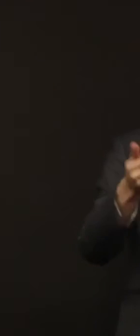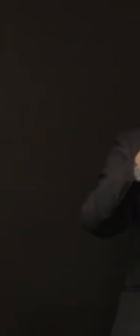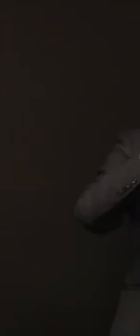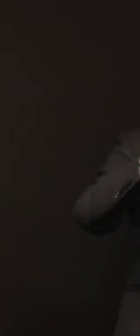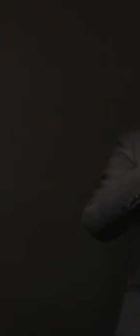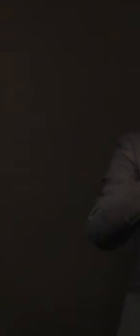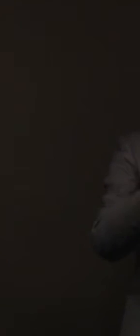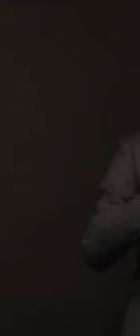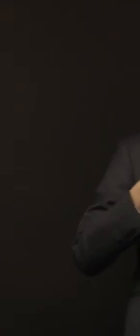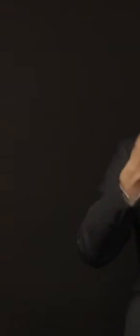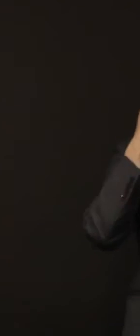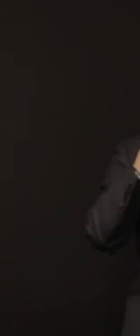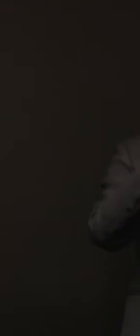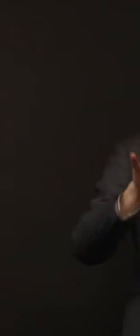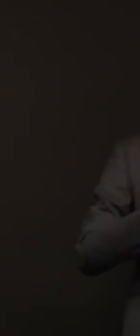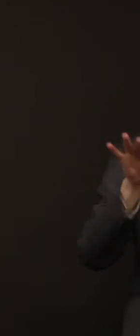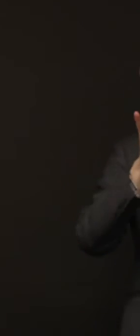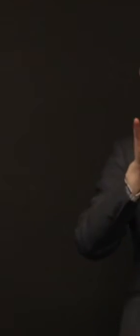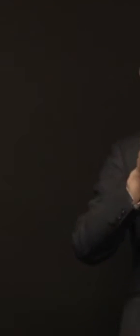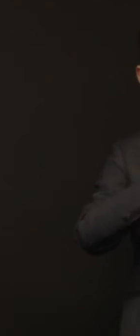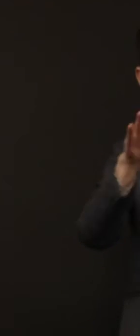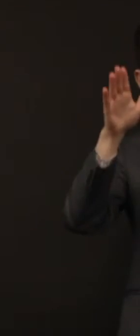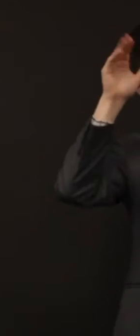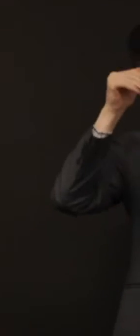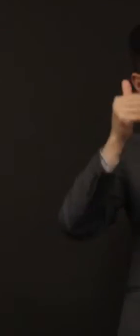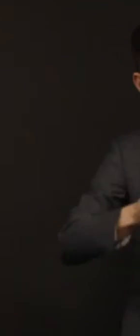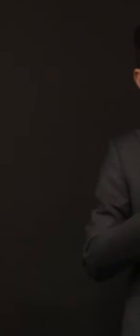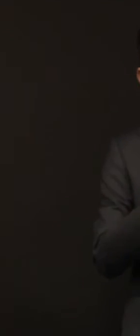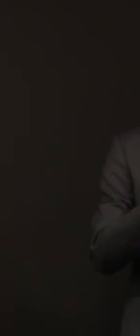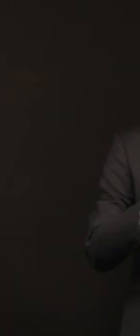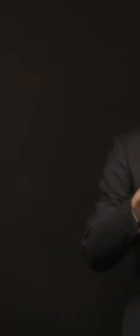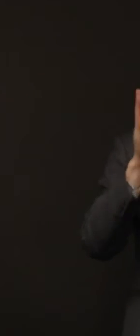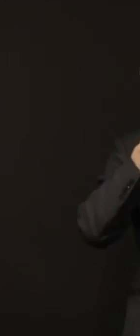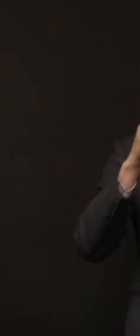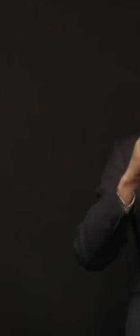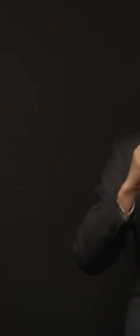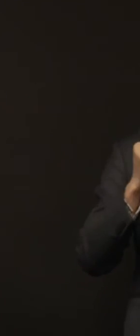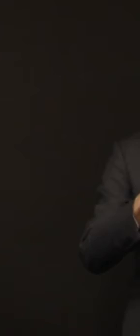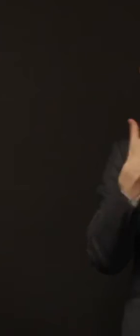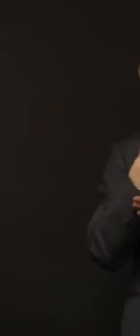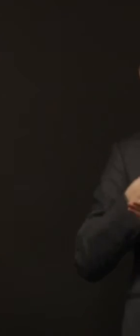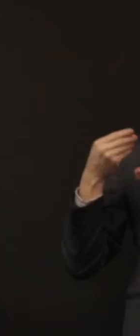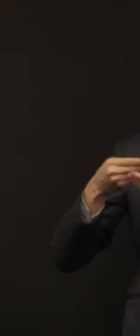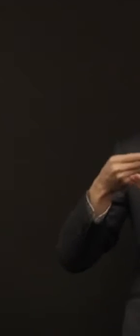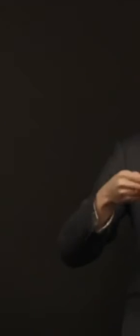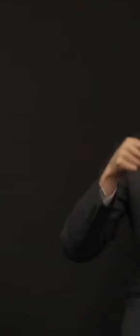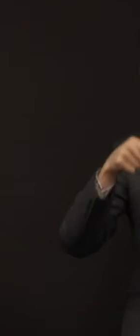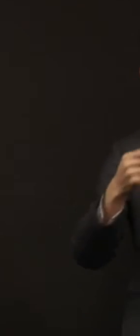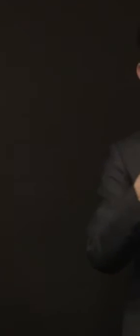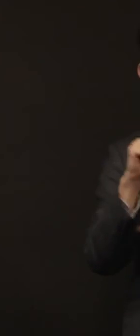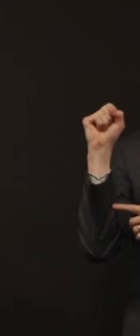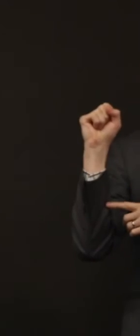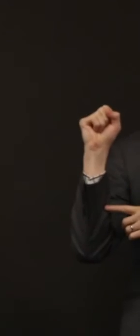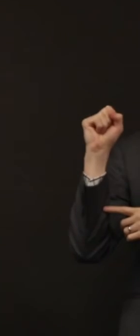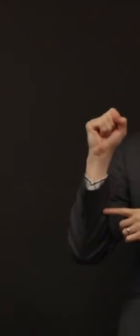spirit and a determination that is going to carry this movement through. And I do see it as a movement. This is something